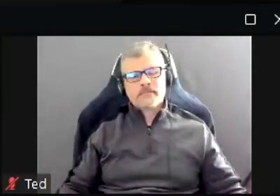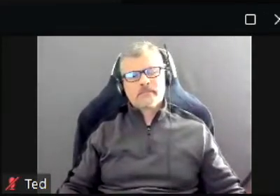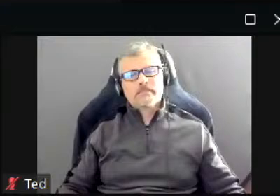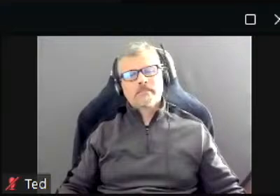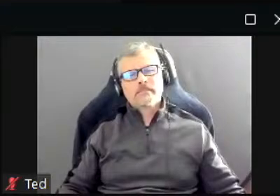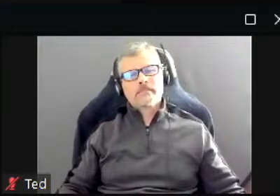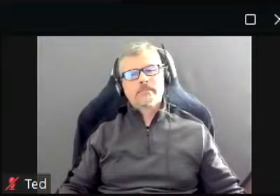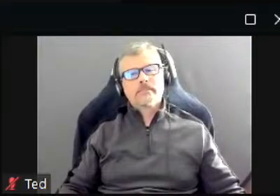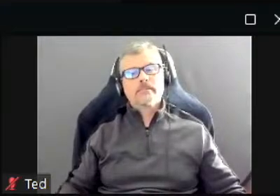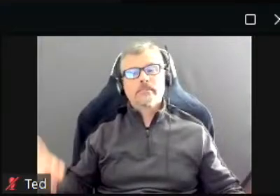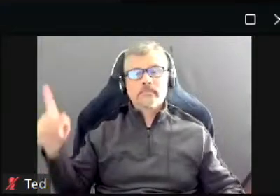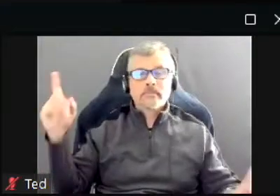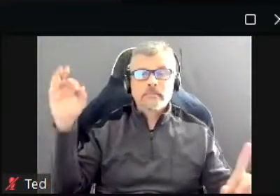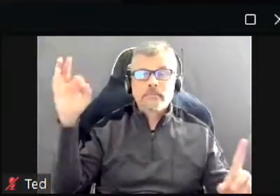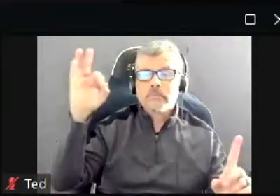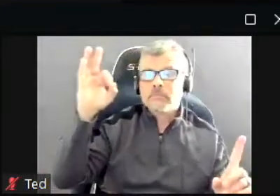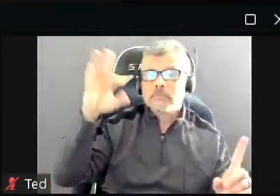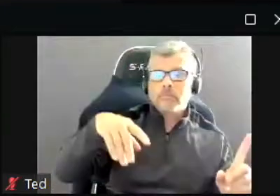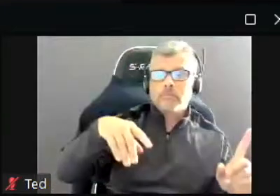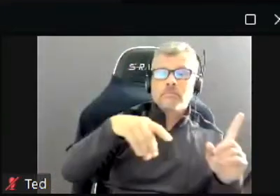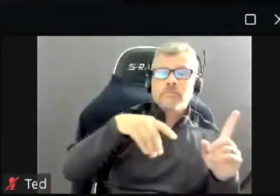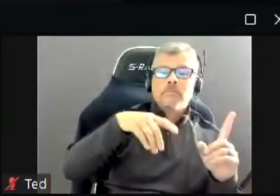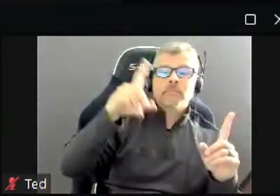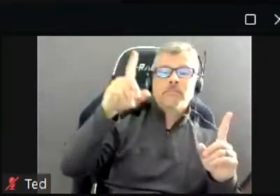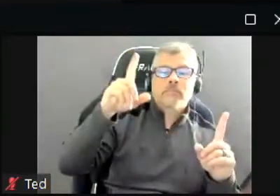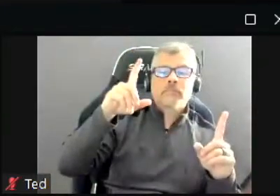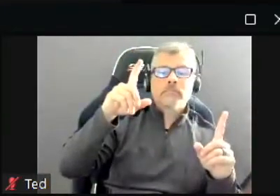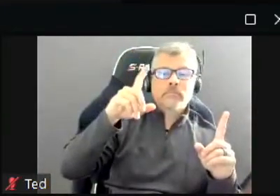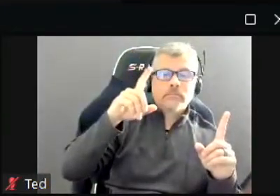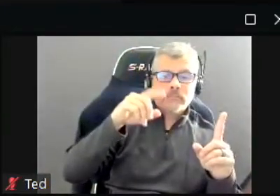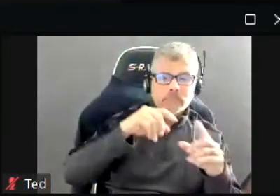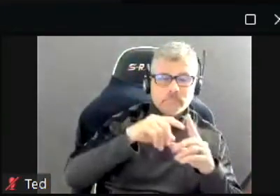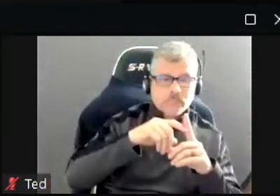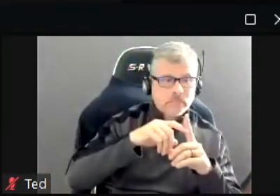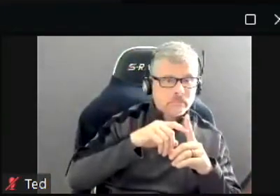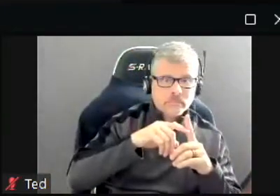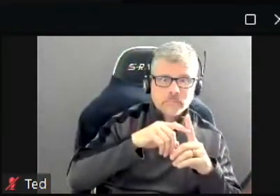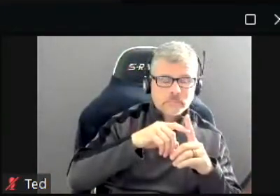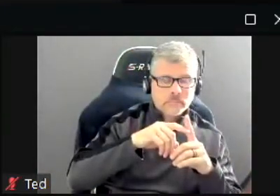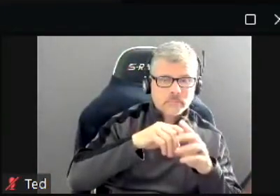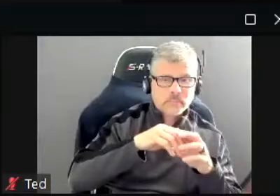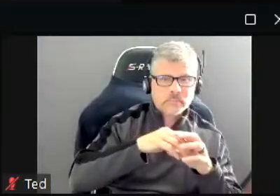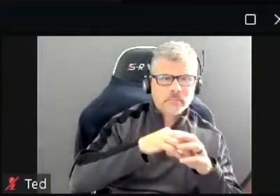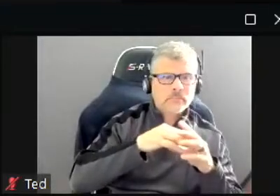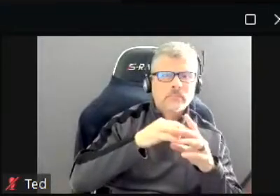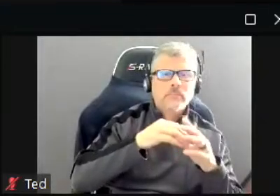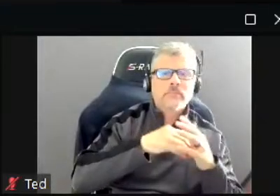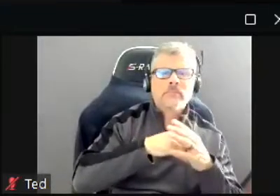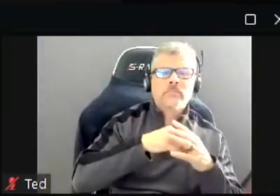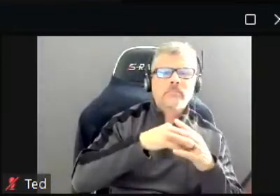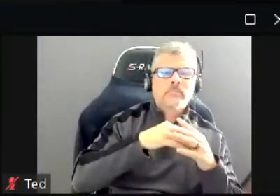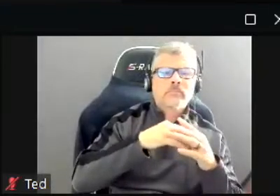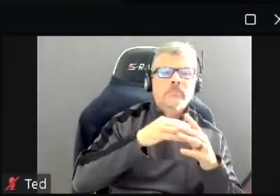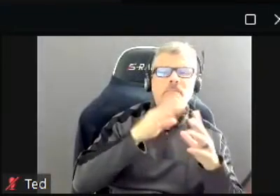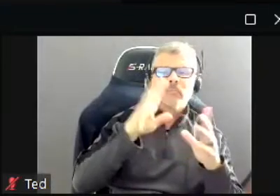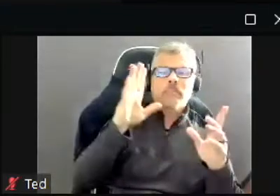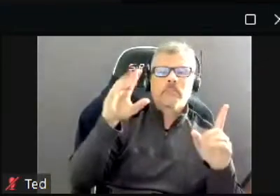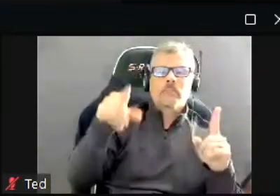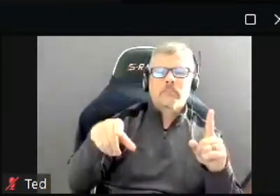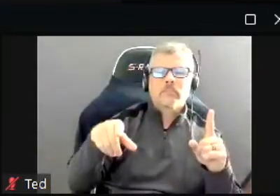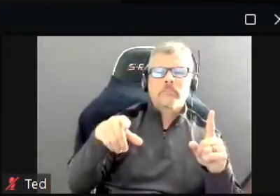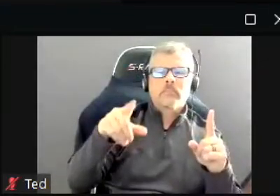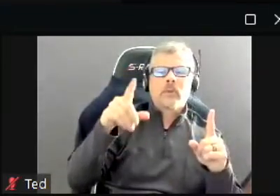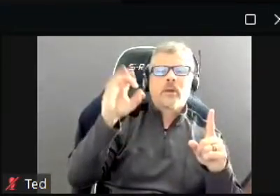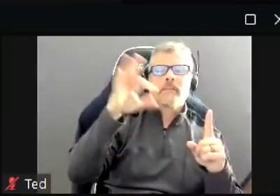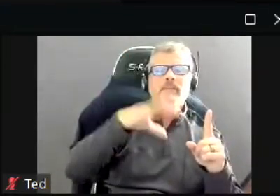I would just speak Liz's Maybe question. to the next question too. After this. Okay, just